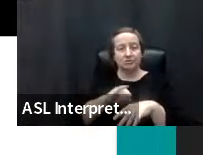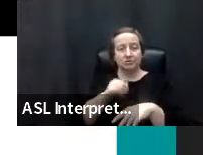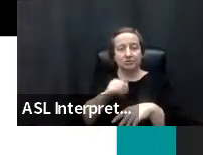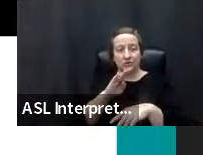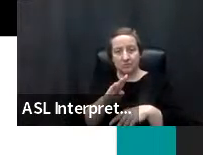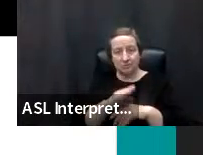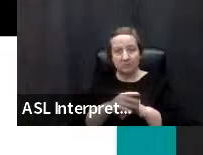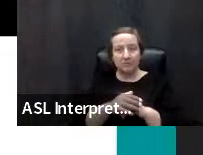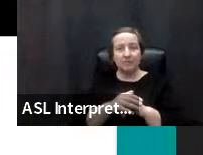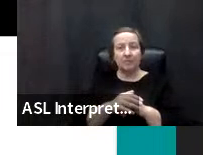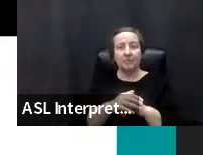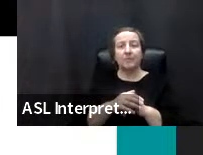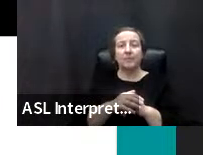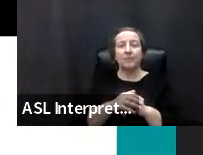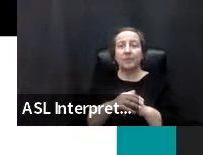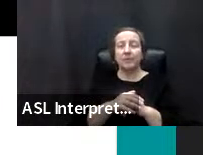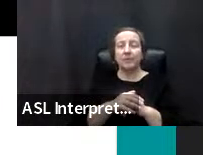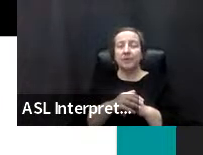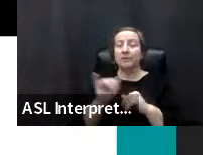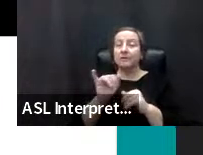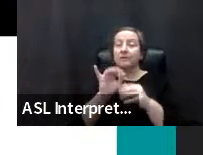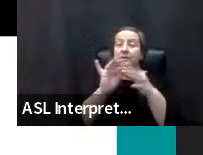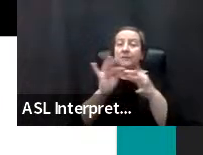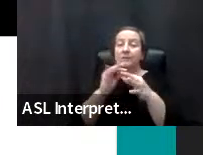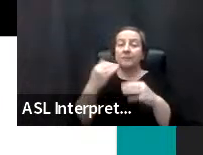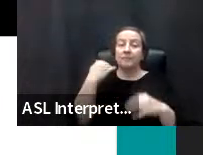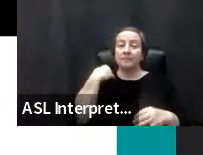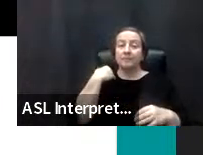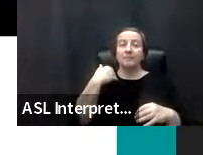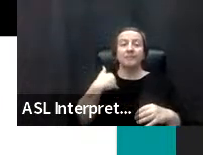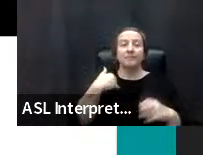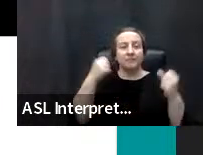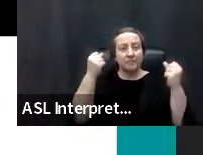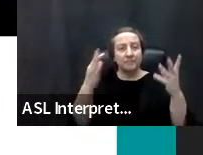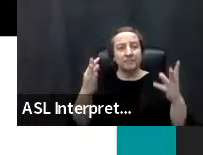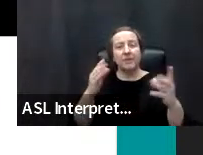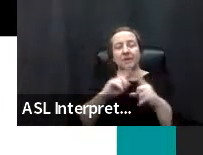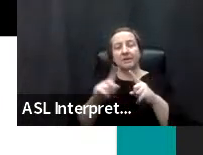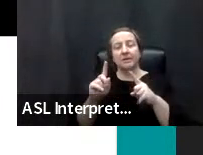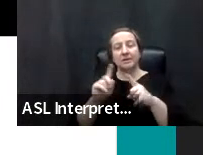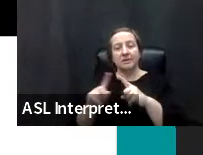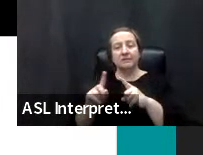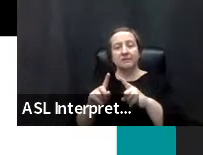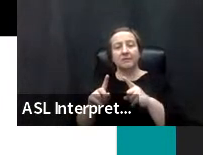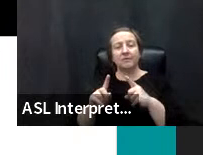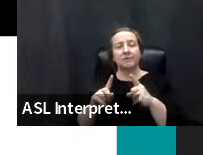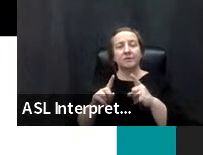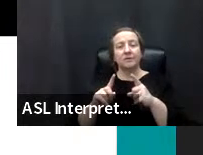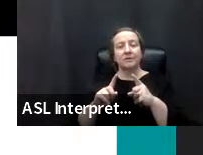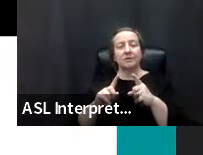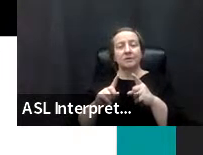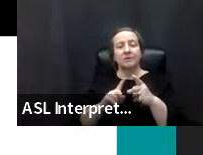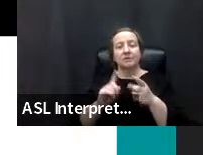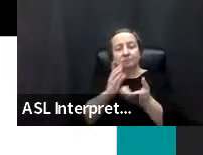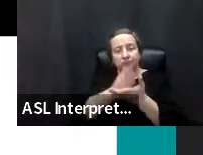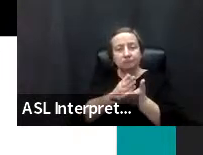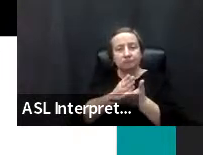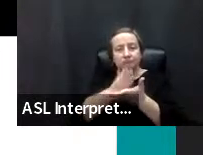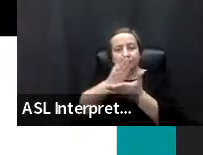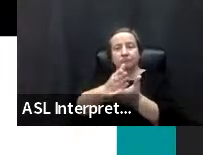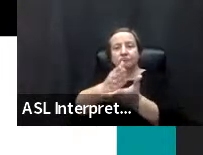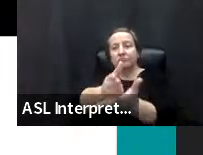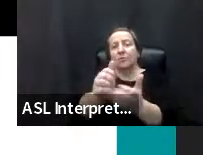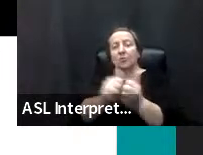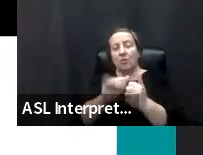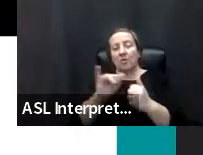As mentioned before, there's various termini with those transit options